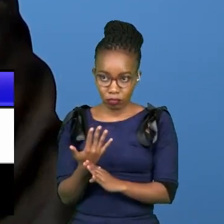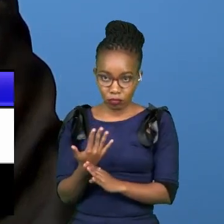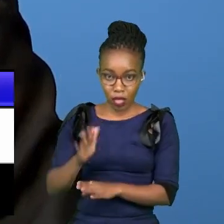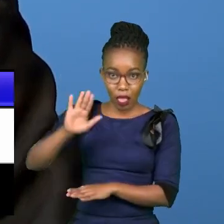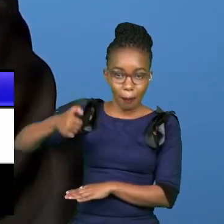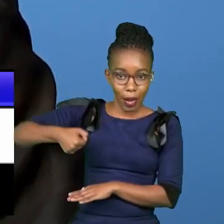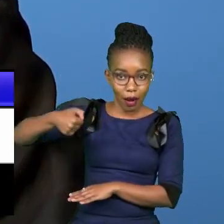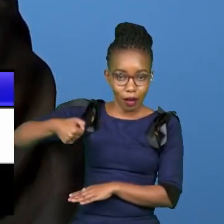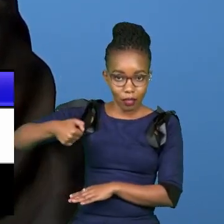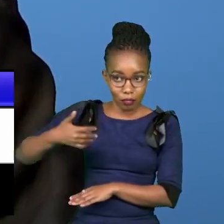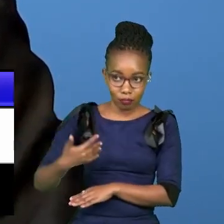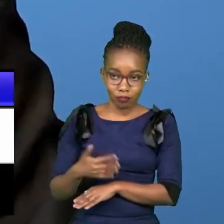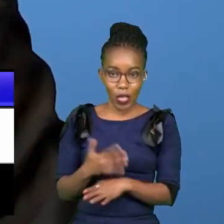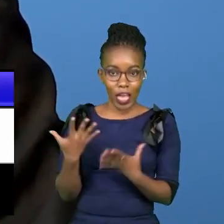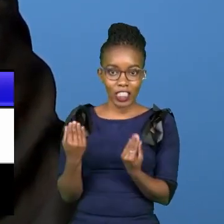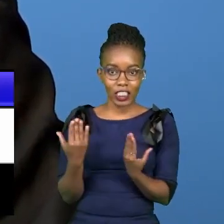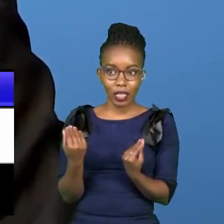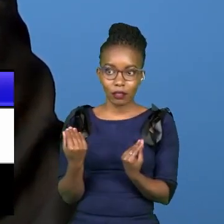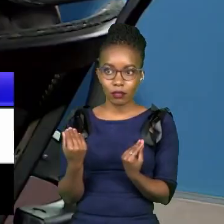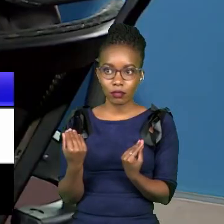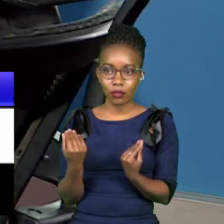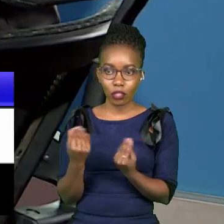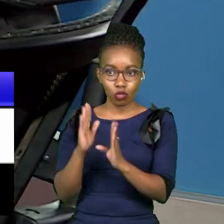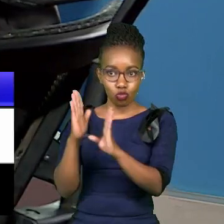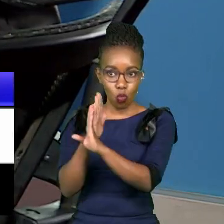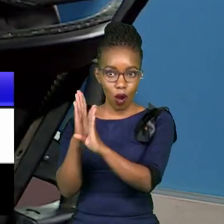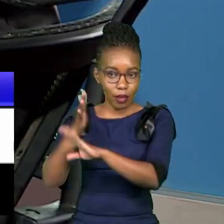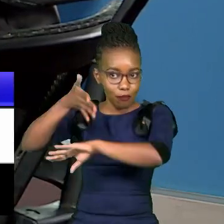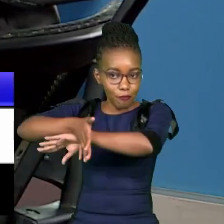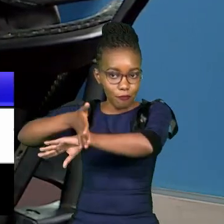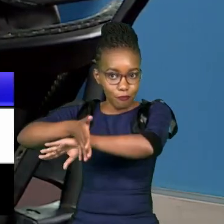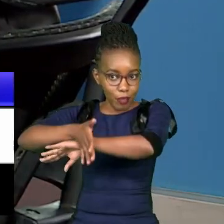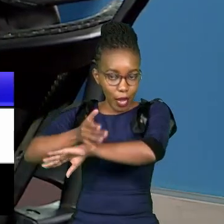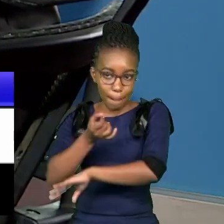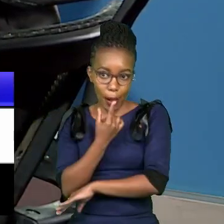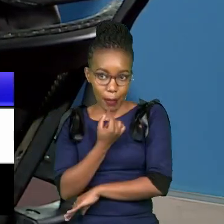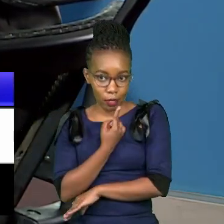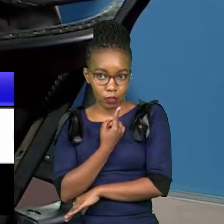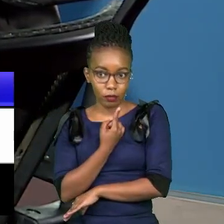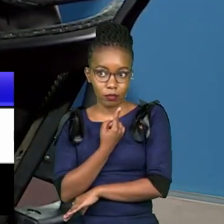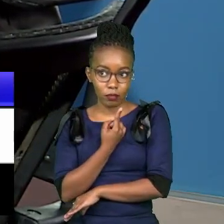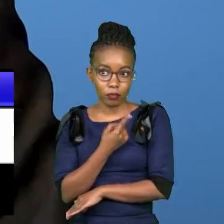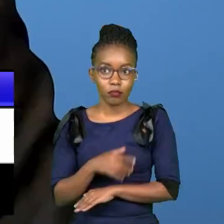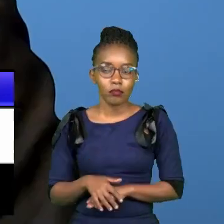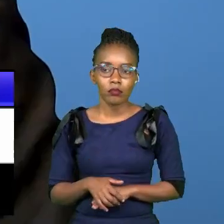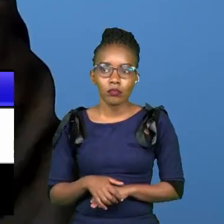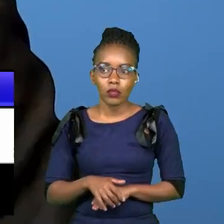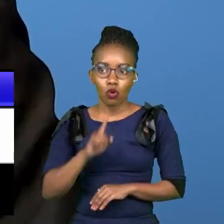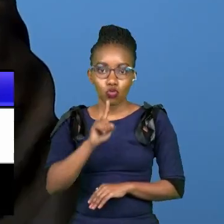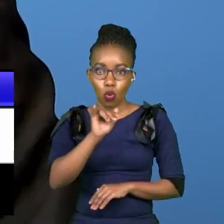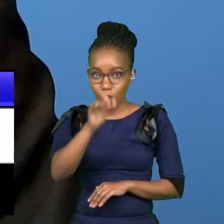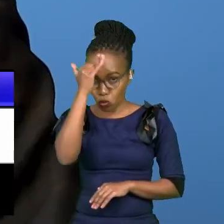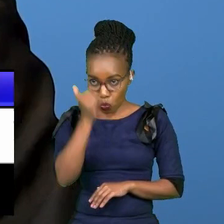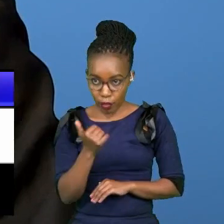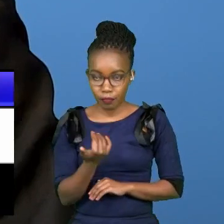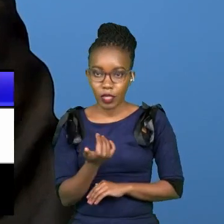bags. You know, it's very easy to really to conceal counterfeit and even substandard medicine. So that's why you find